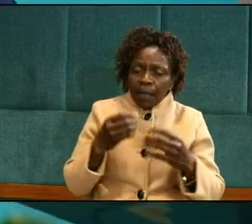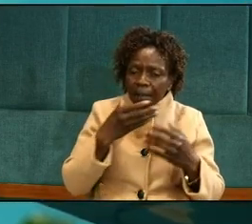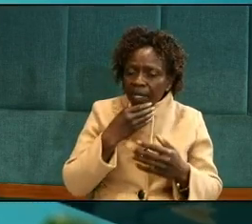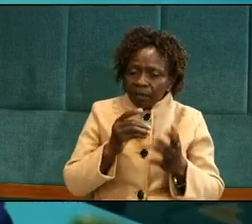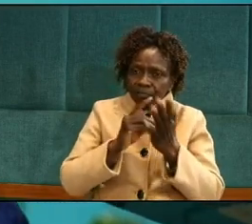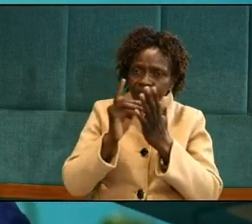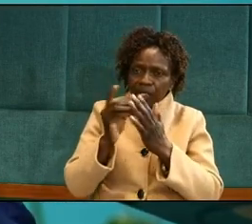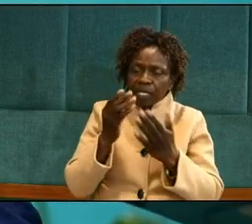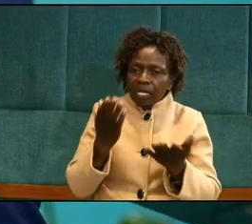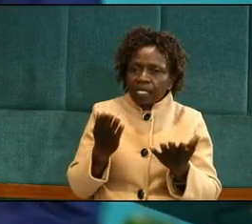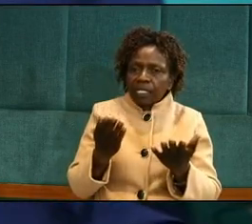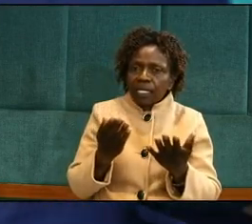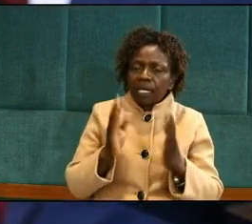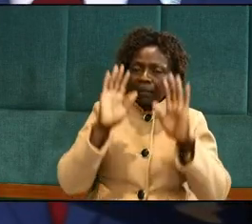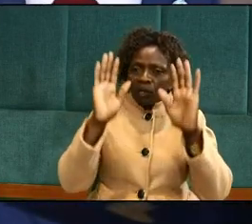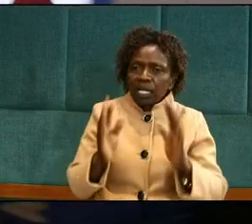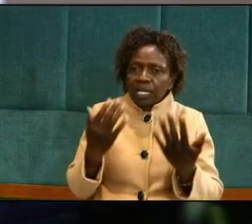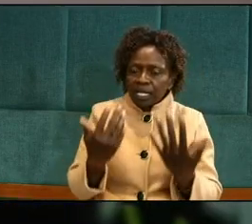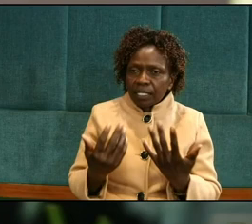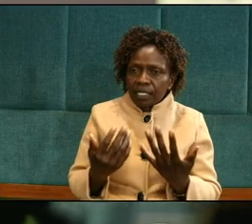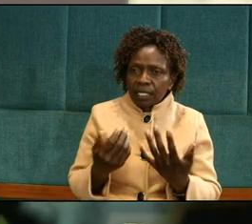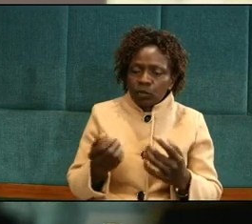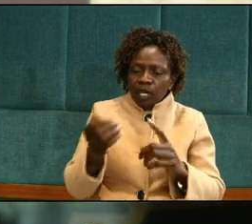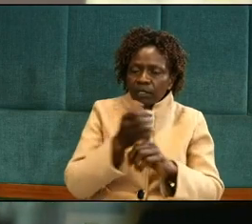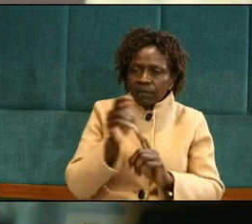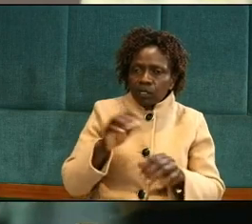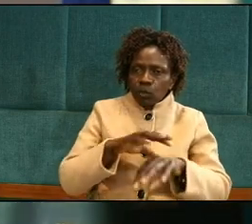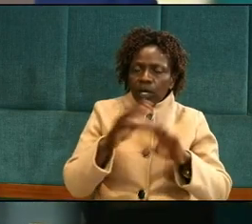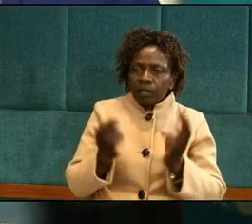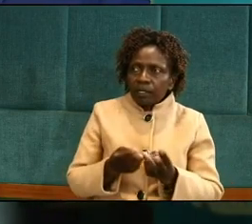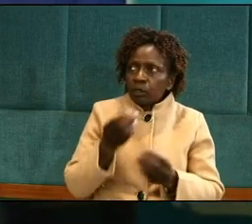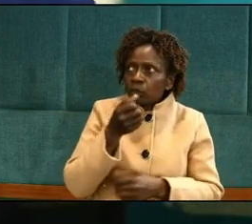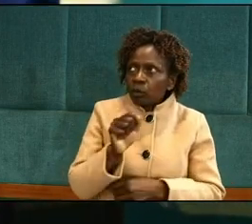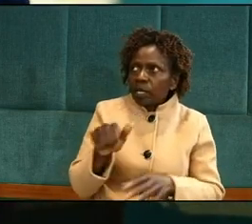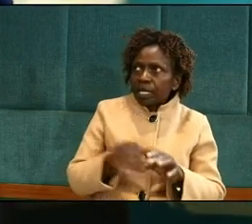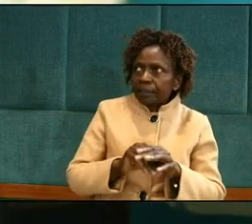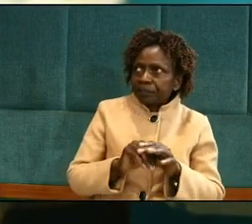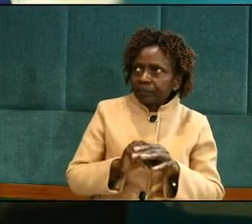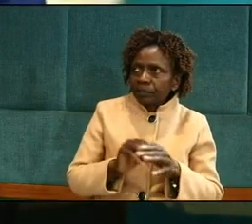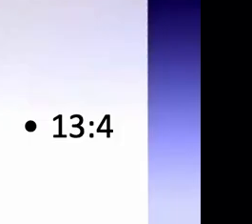anything possible that they can achieve in this world. And so in